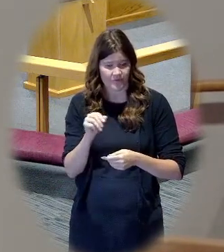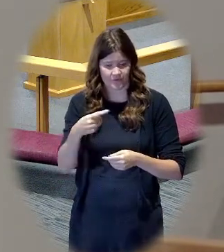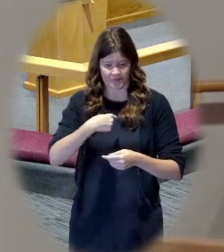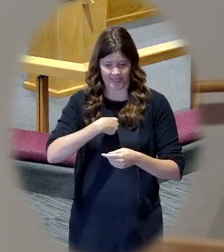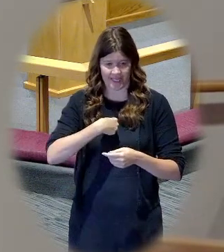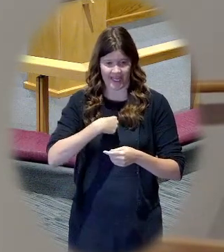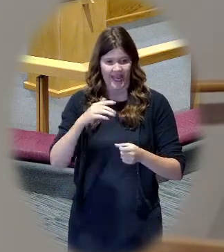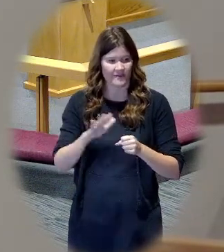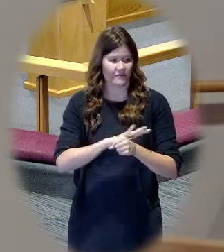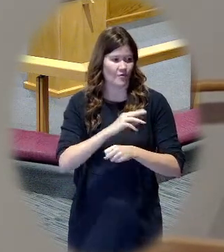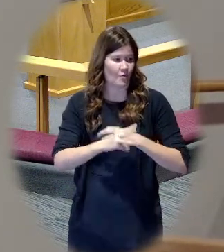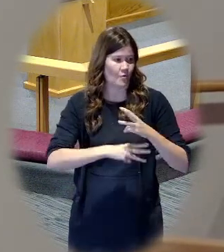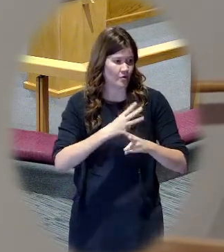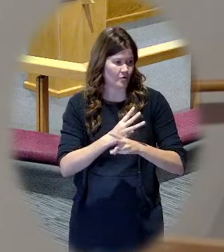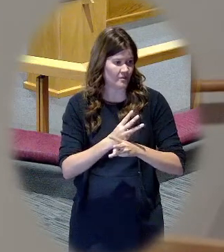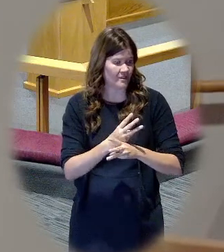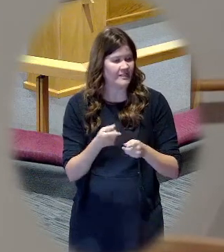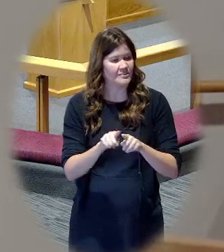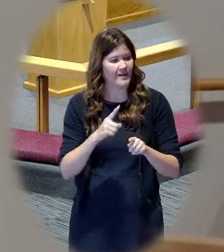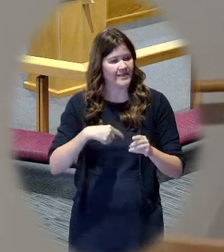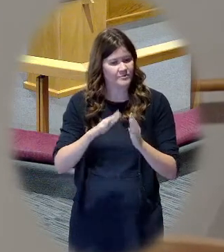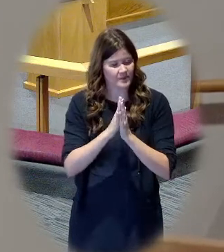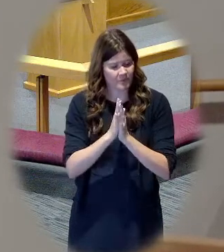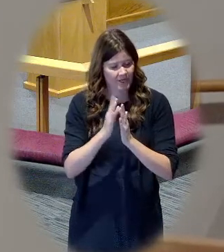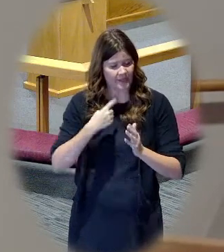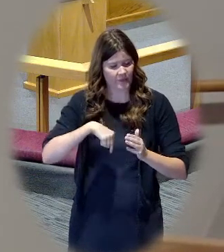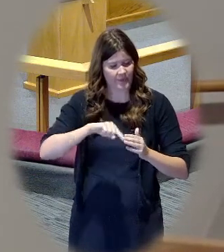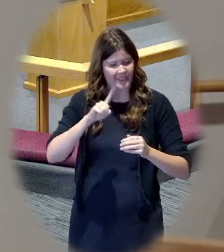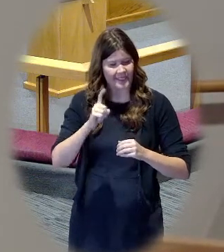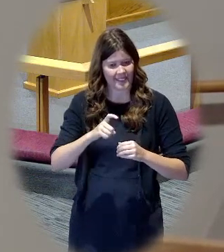And so as we pray, it's imperative that we not lose heart.